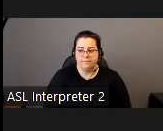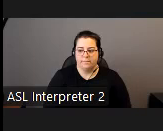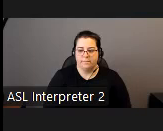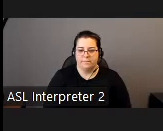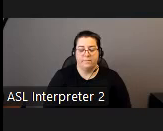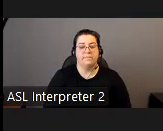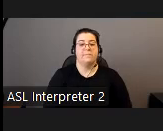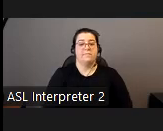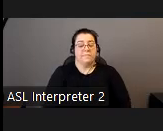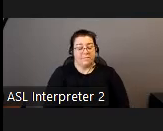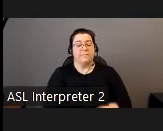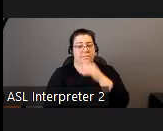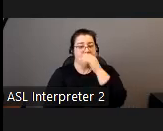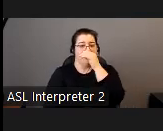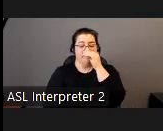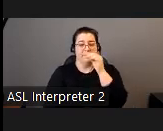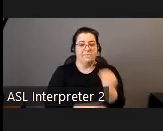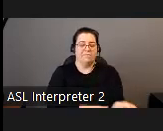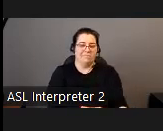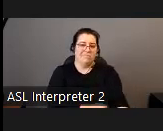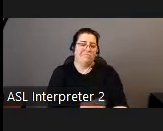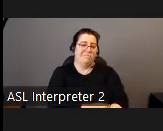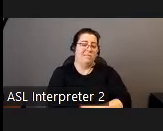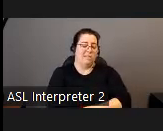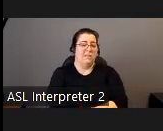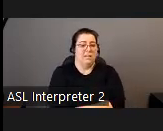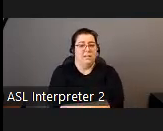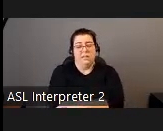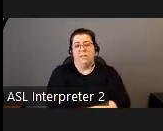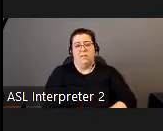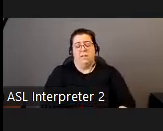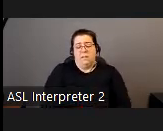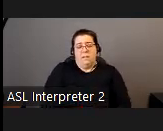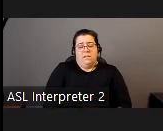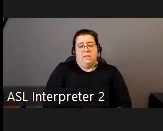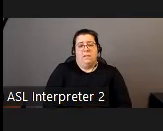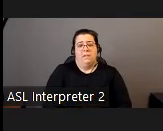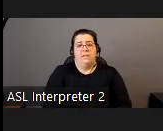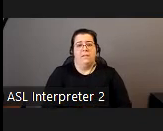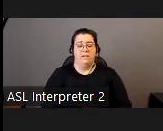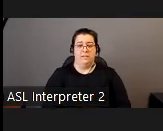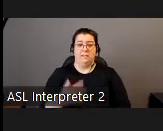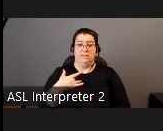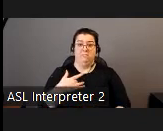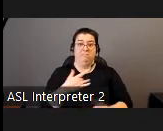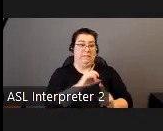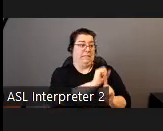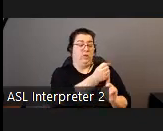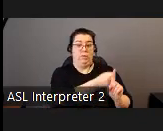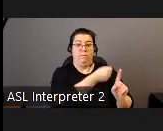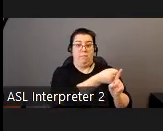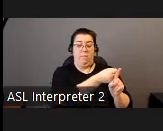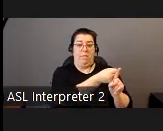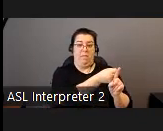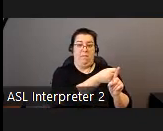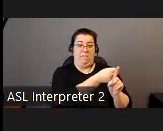People are so often alone, struggling to deal with these very complex situations. Even one supportive person